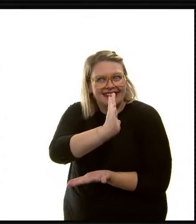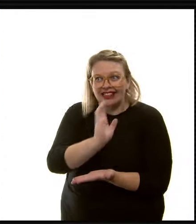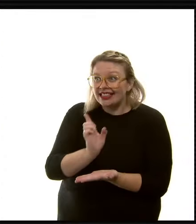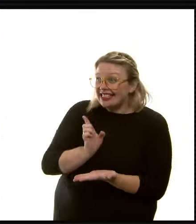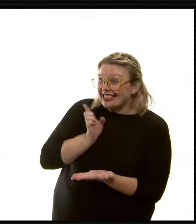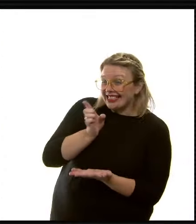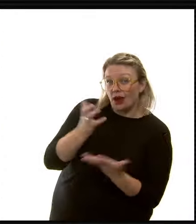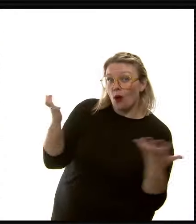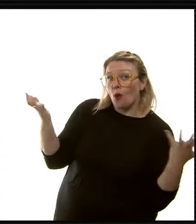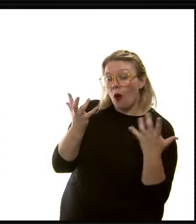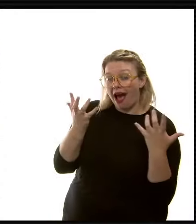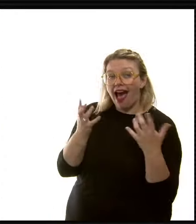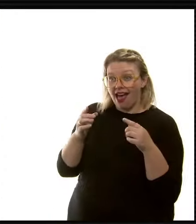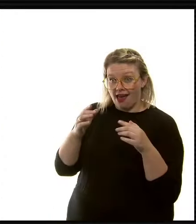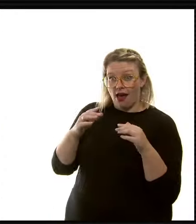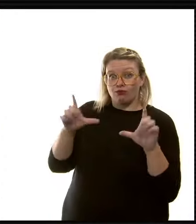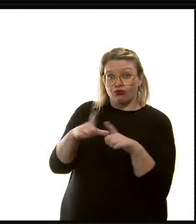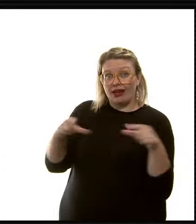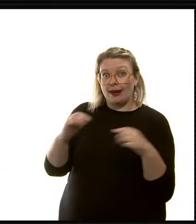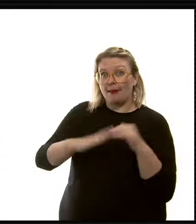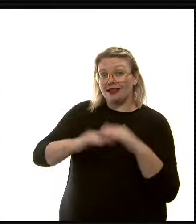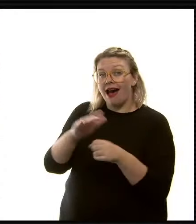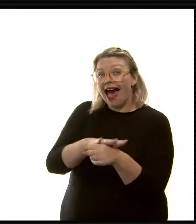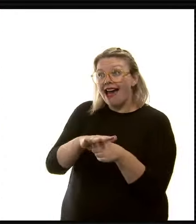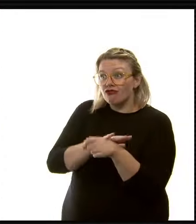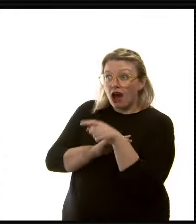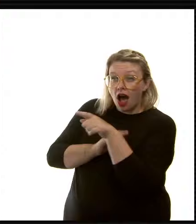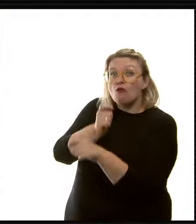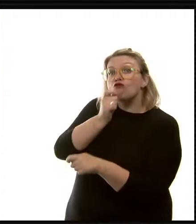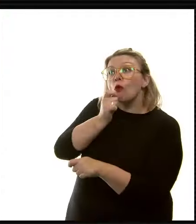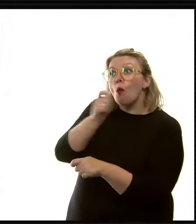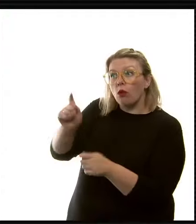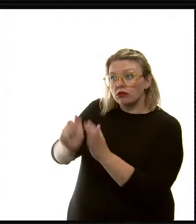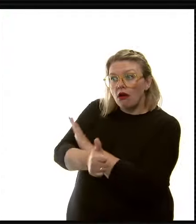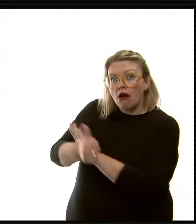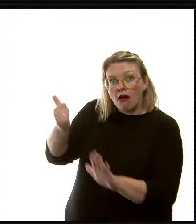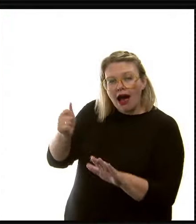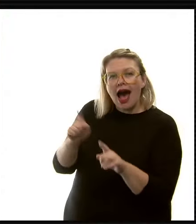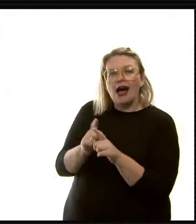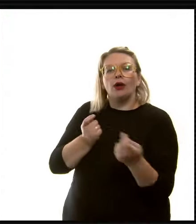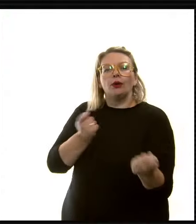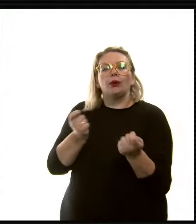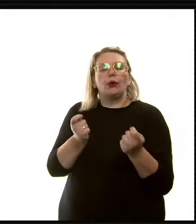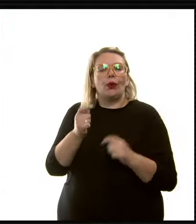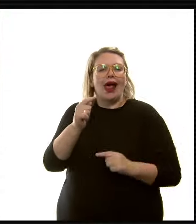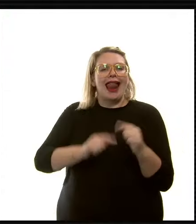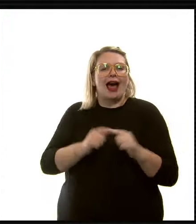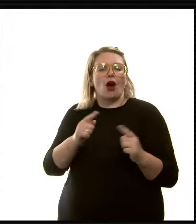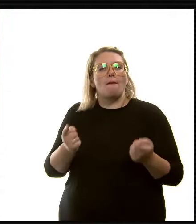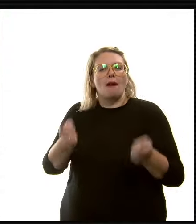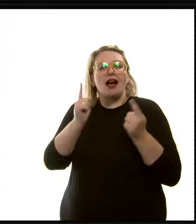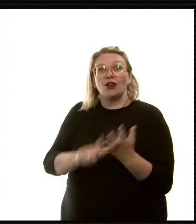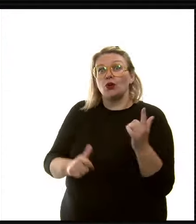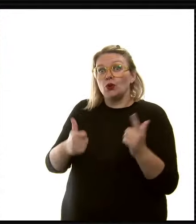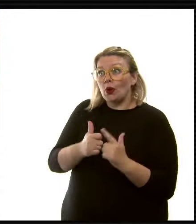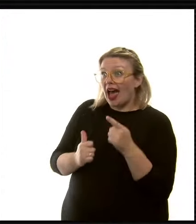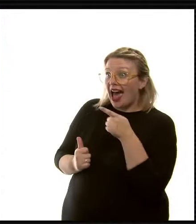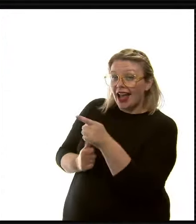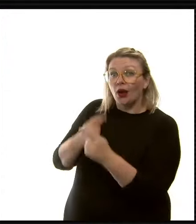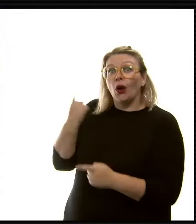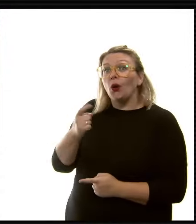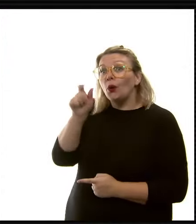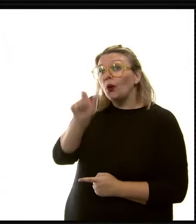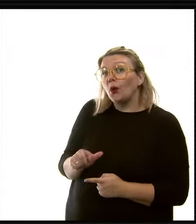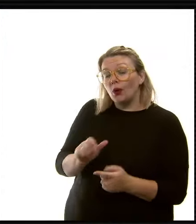Builder area, it's LegoCon's very own roving reporter, news desk anchor, and the host of LEGO Masters UK. Give it up for the